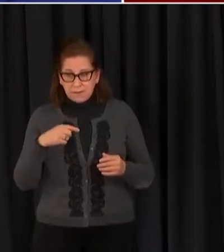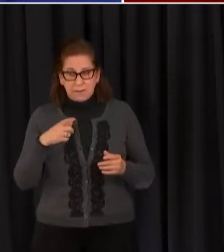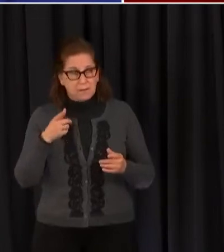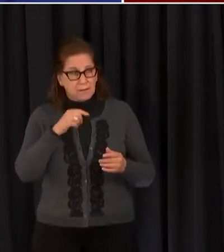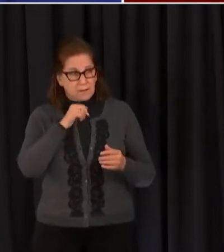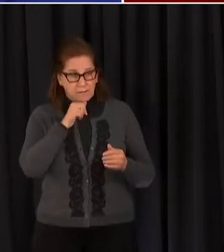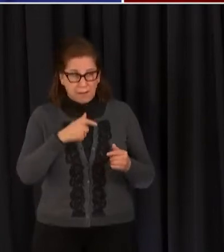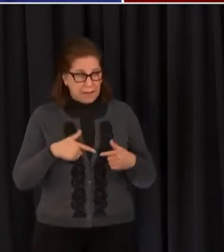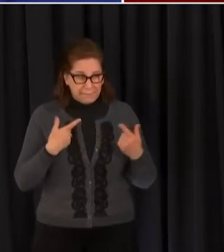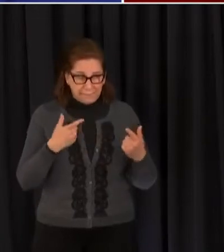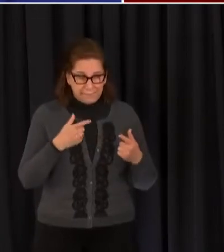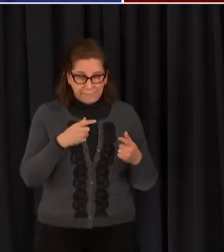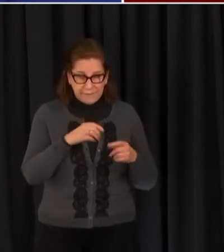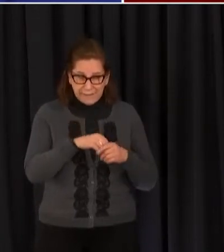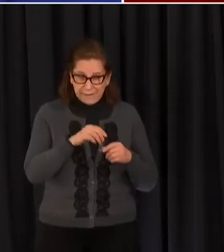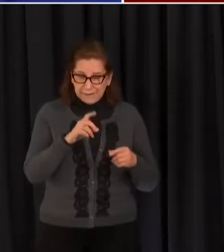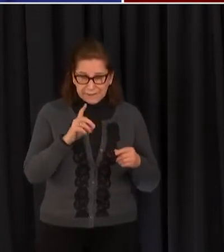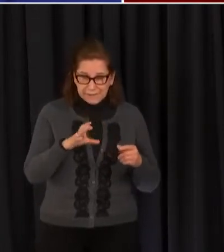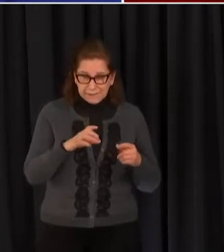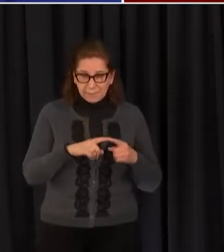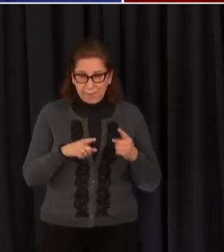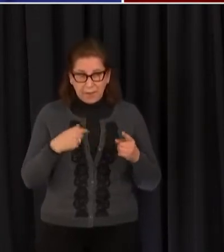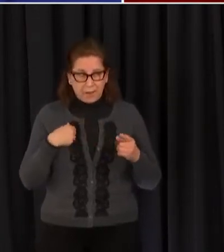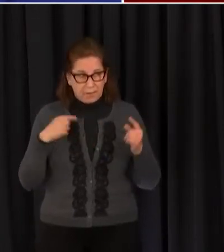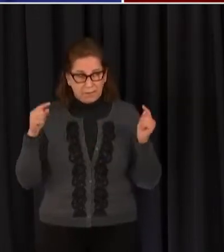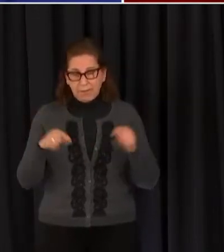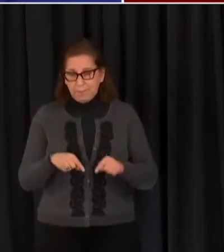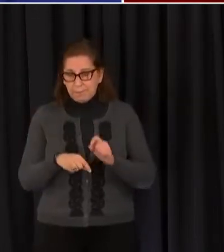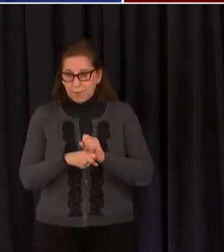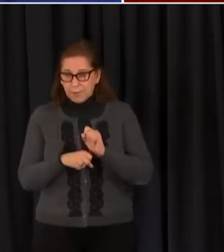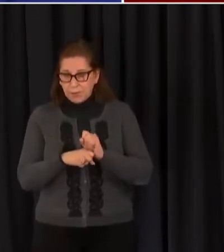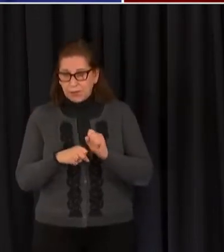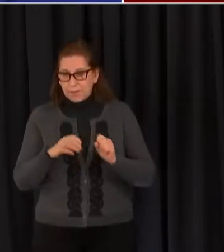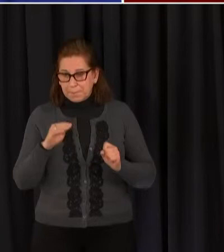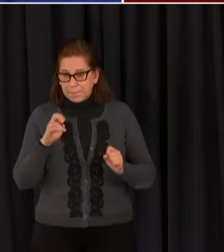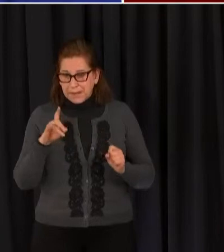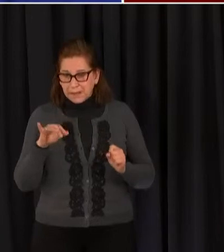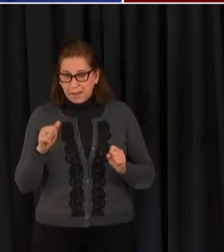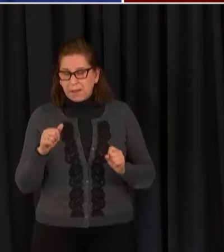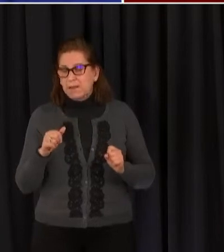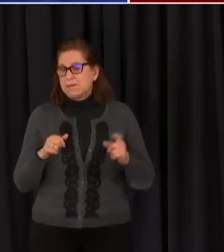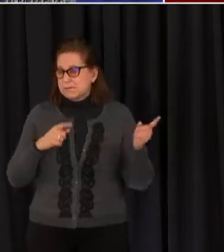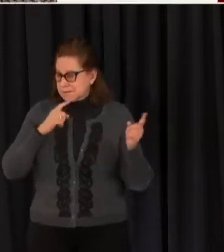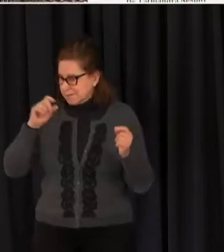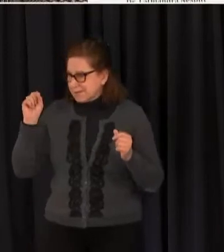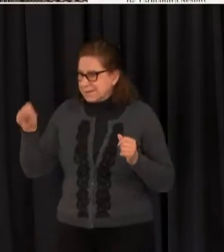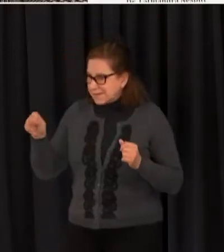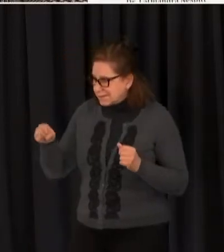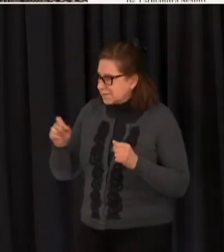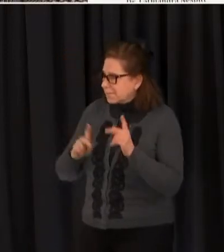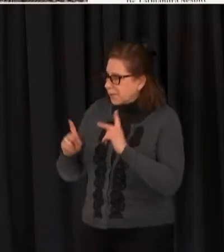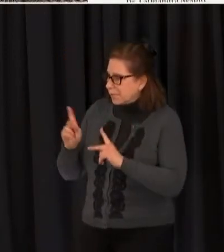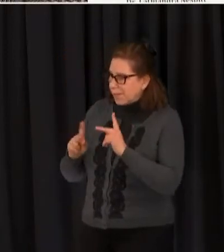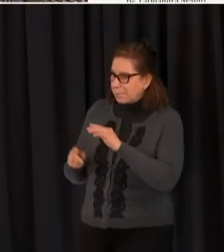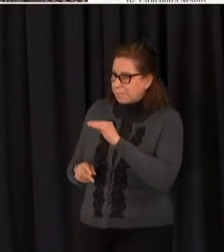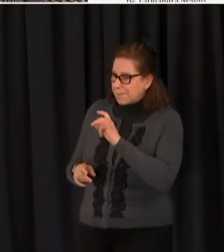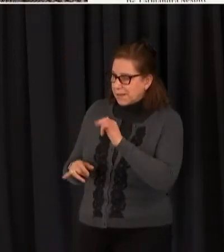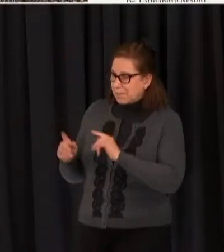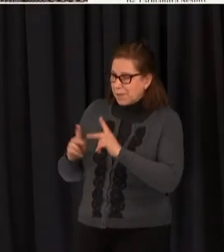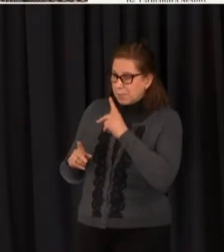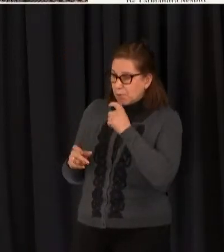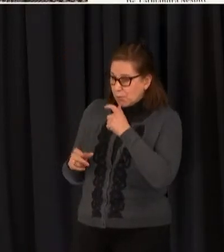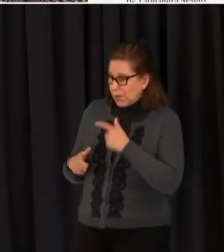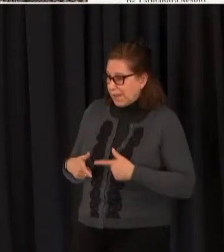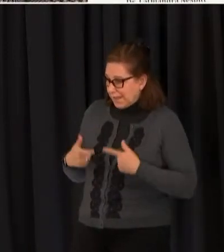So again, our essential worker has focused on those who live in the district and work in the district. But this would,